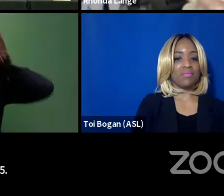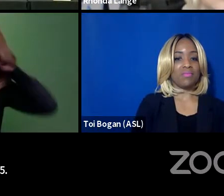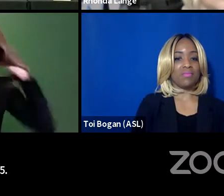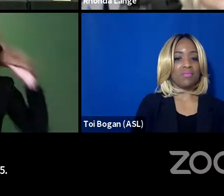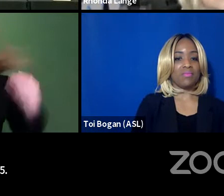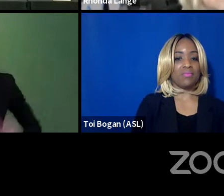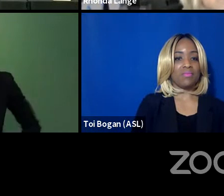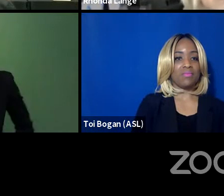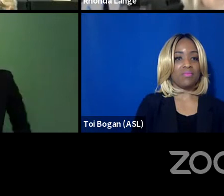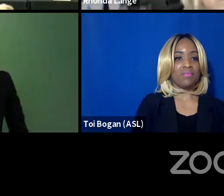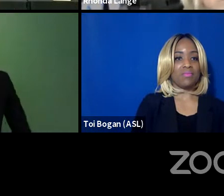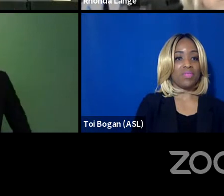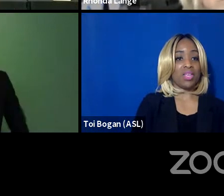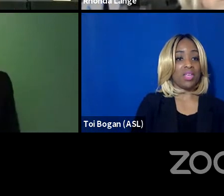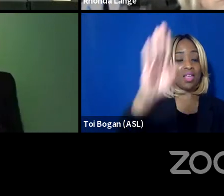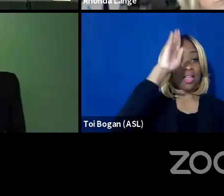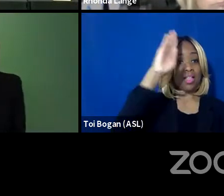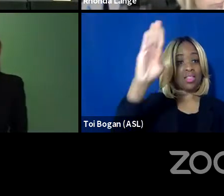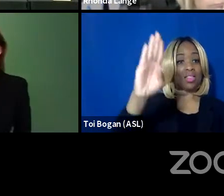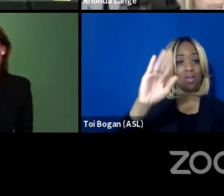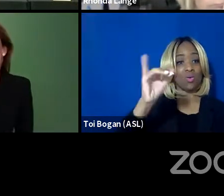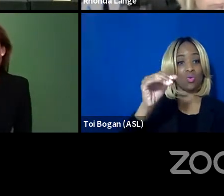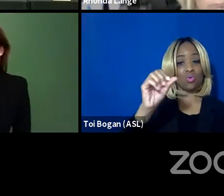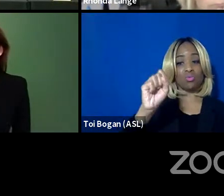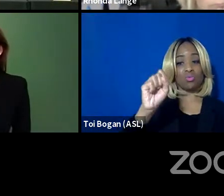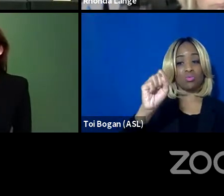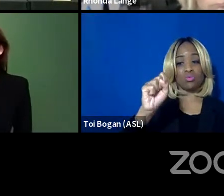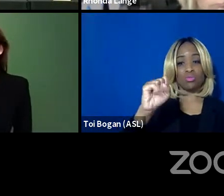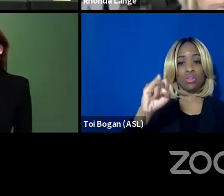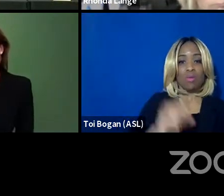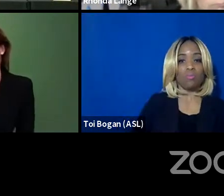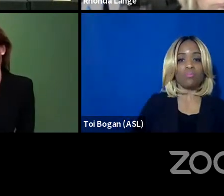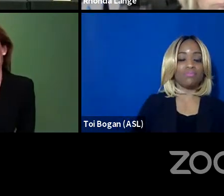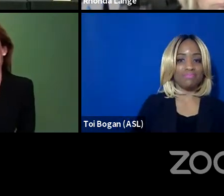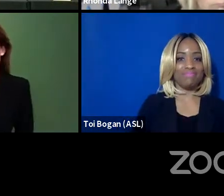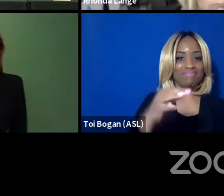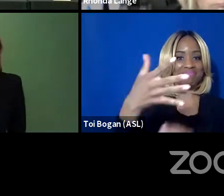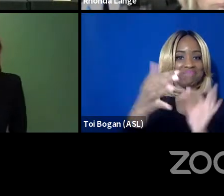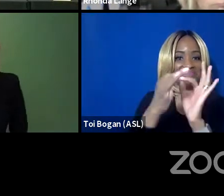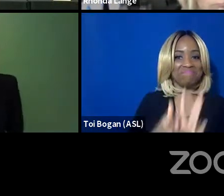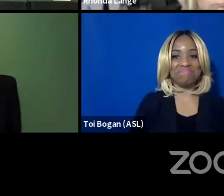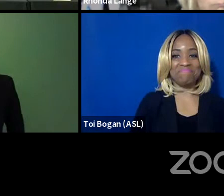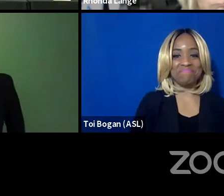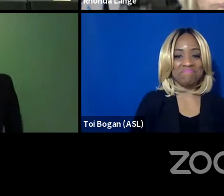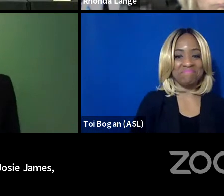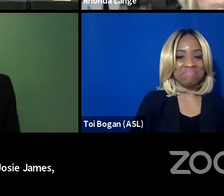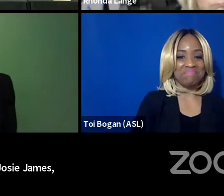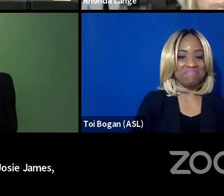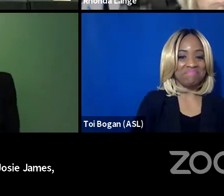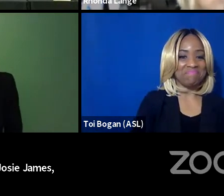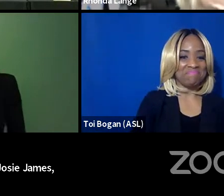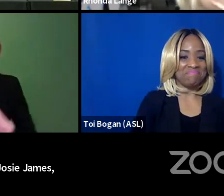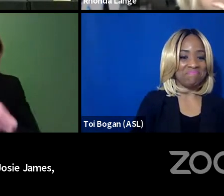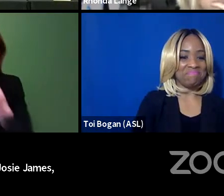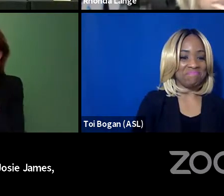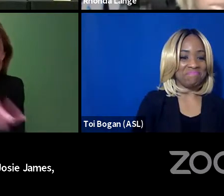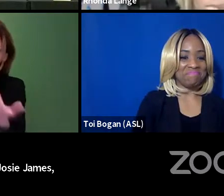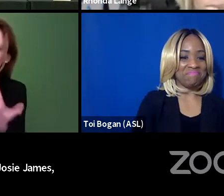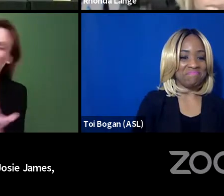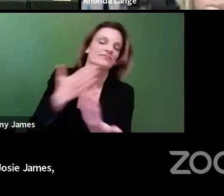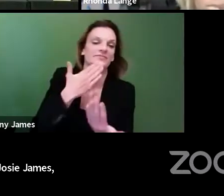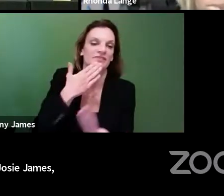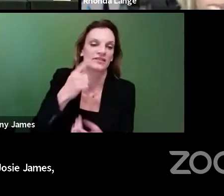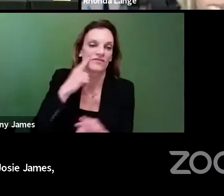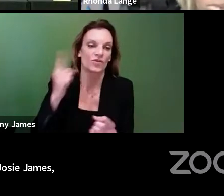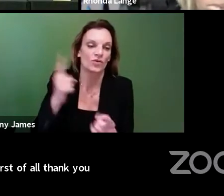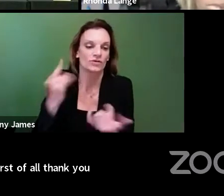Hello, everyone. I'm Josie James. I'm from Muskegon. I'd like to, first of all, thank you folks for taking on